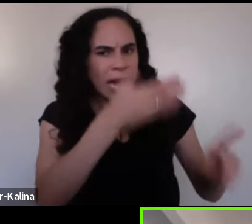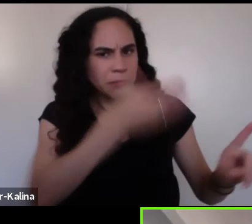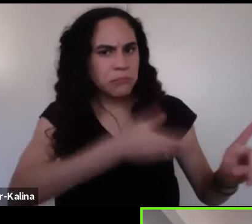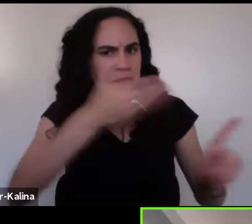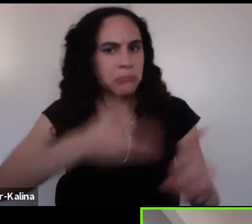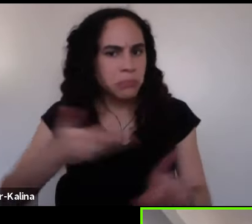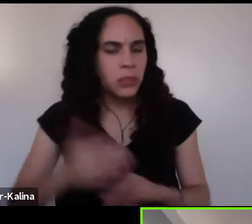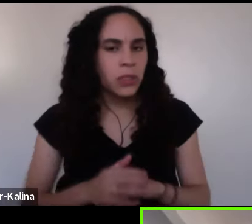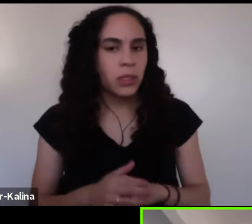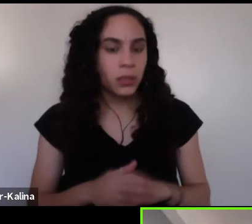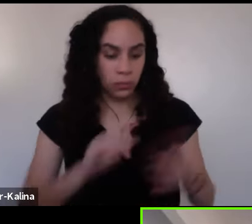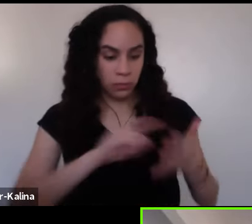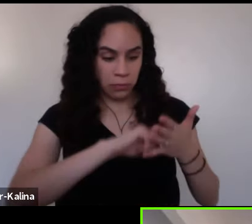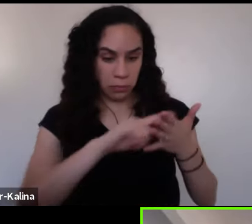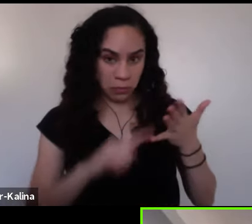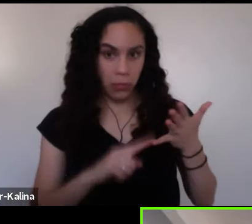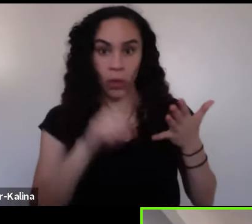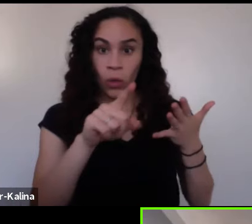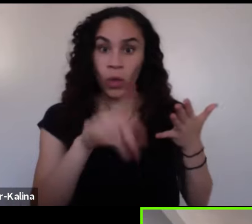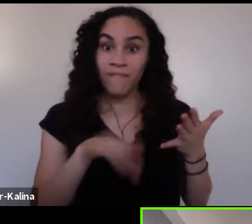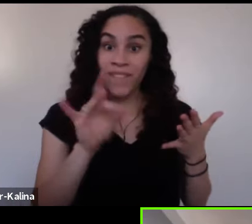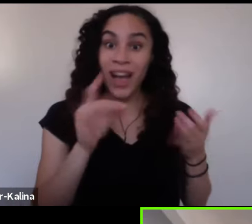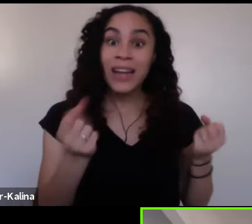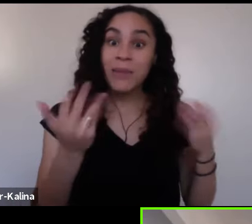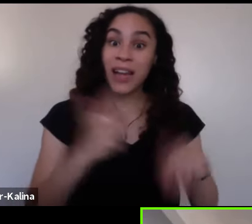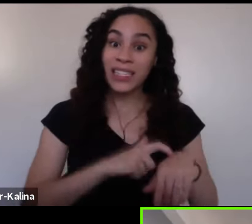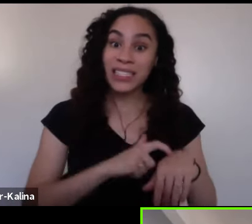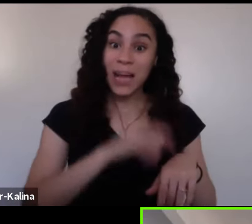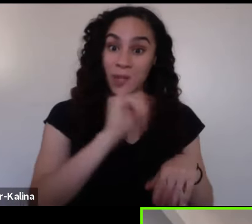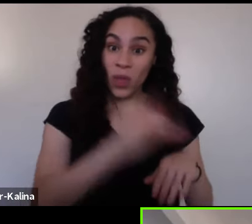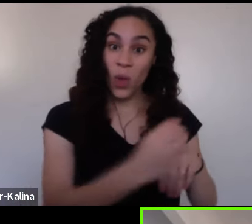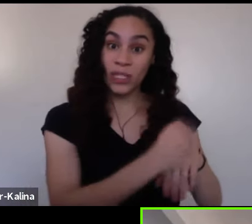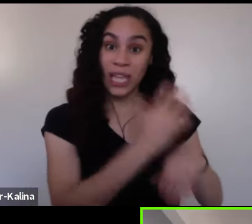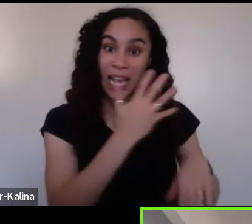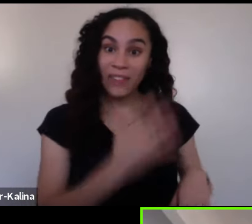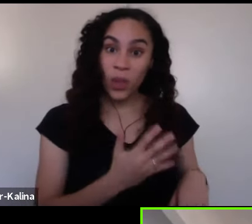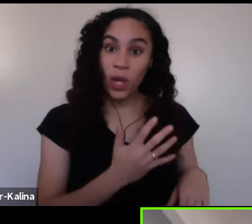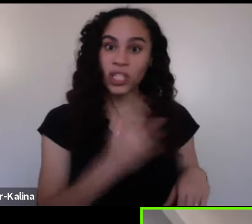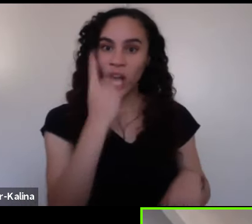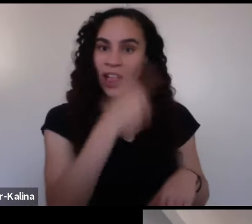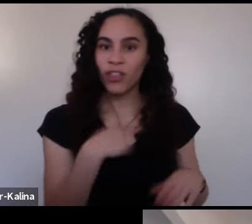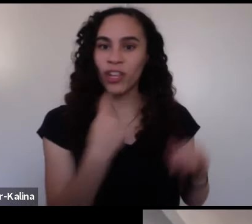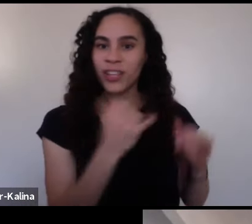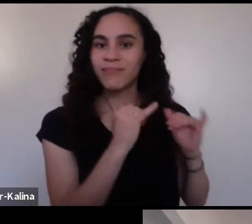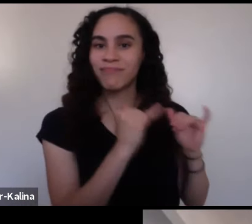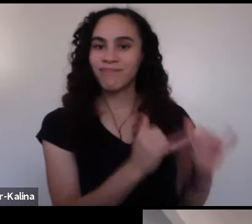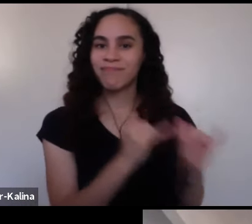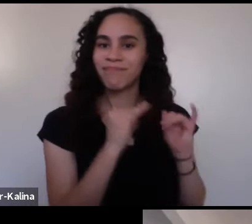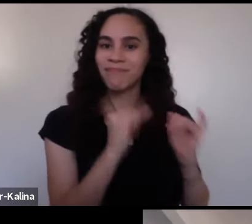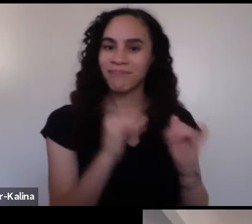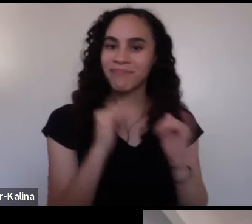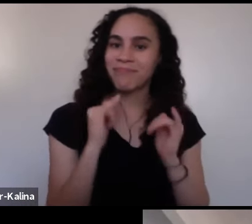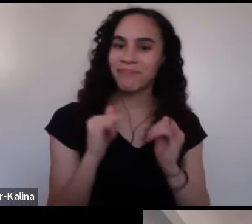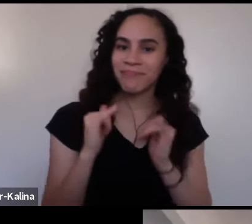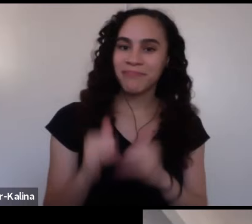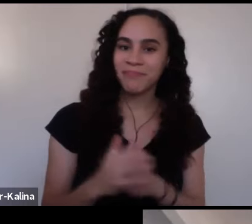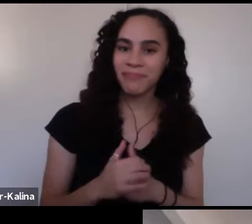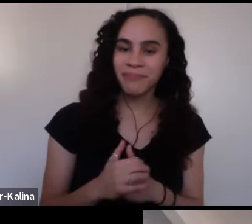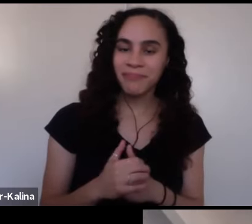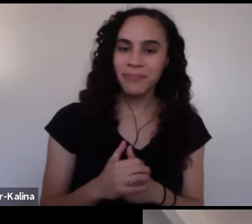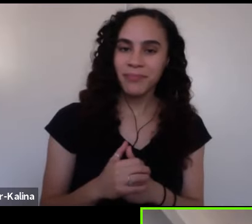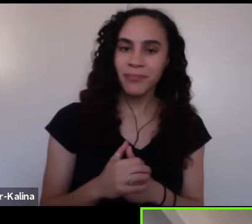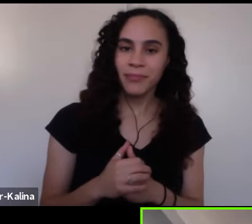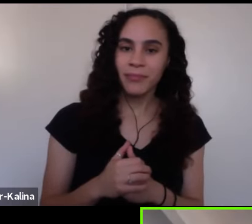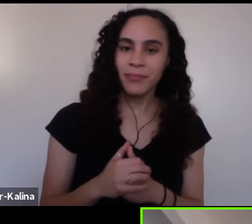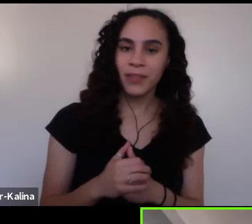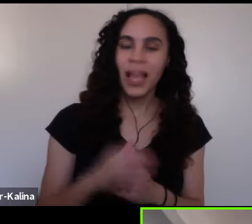thing that you found was that oftentimes those influencers looked exactly like them, right? And so that's how a lot